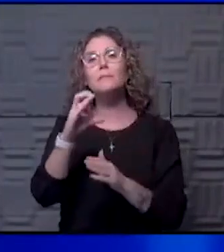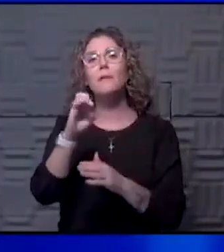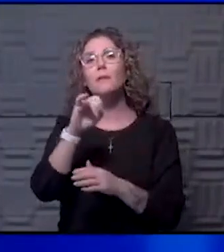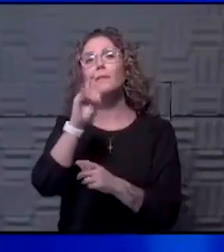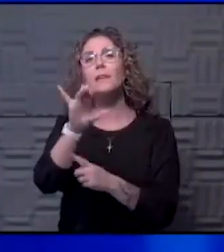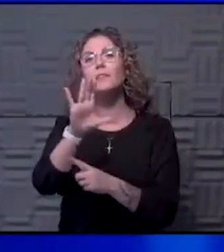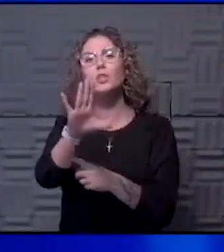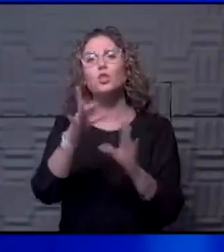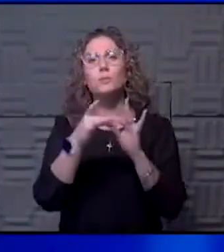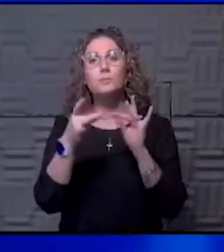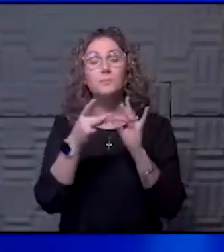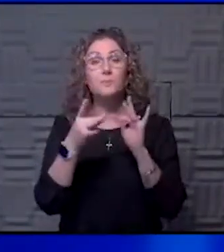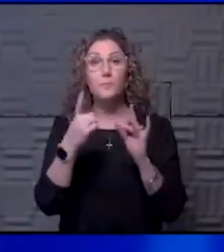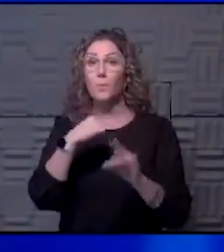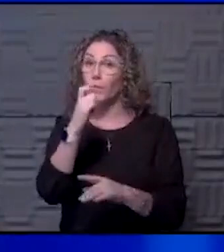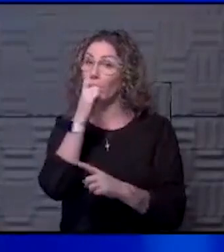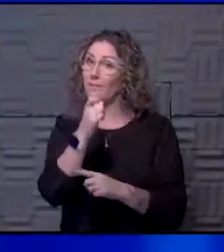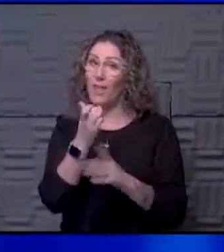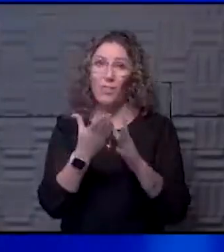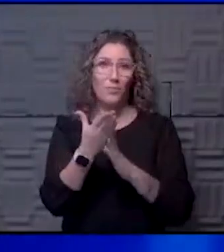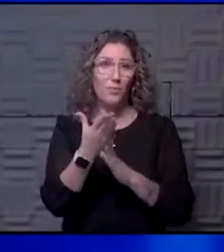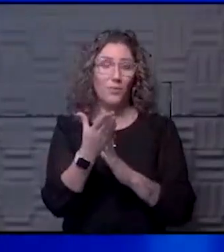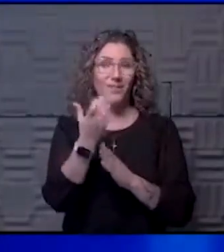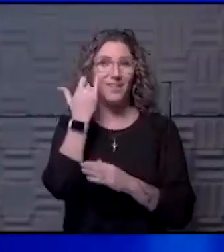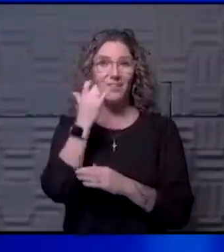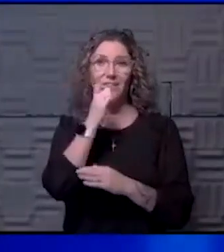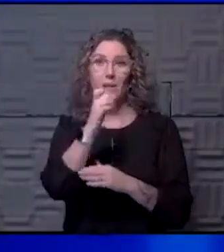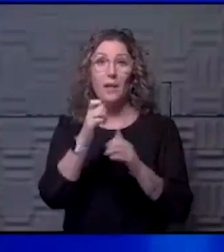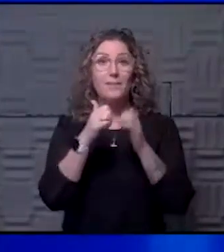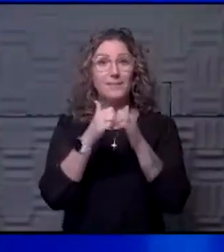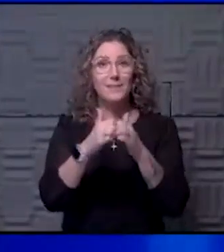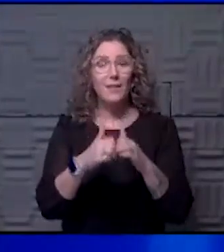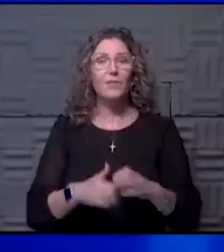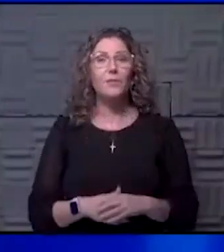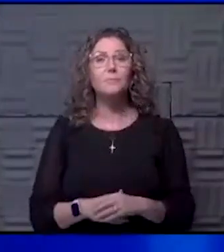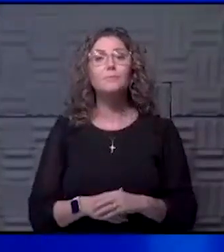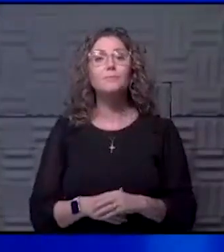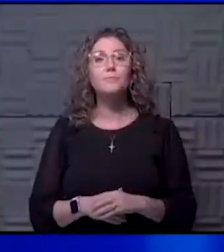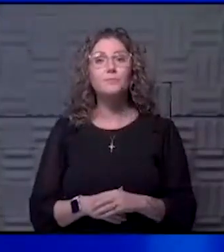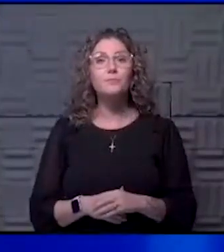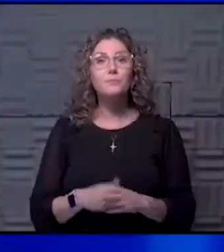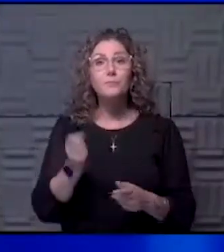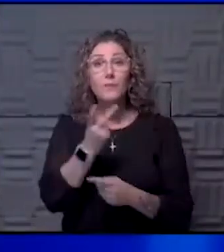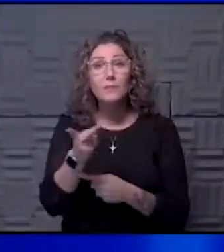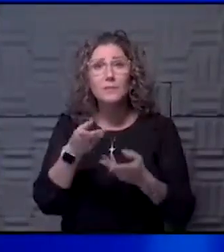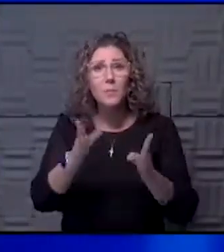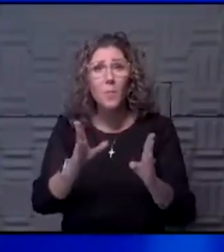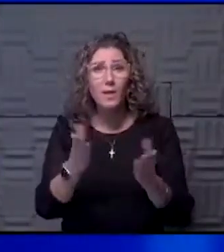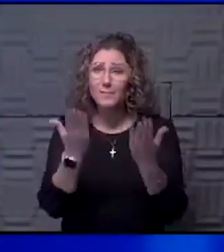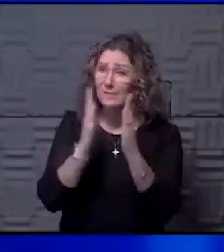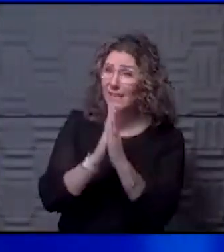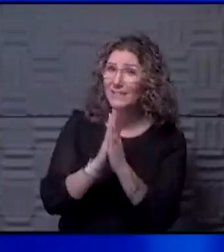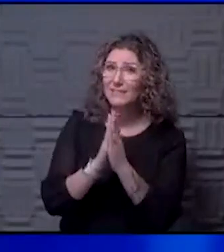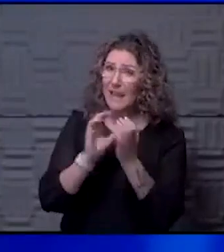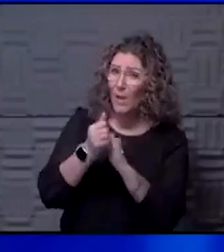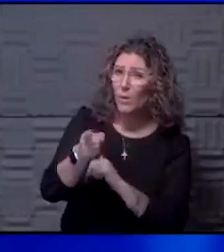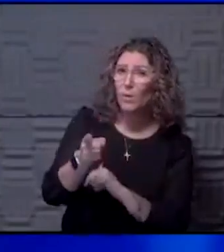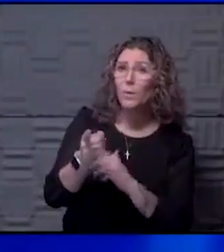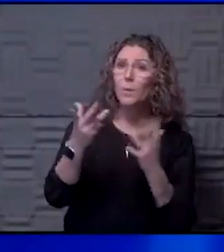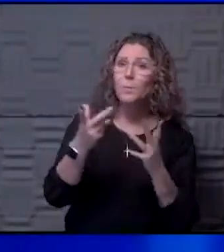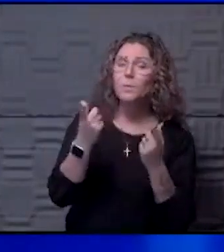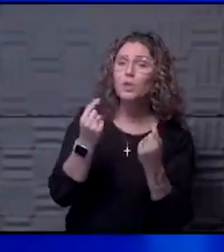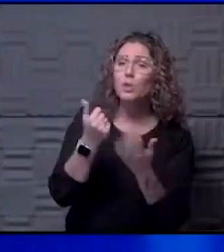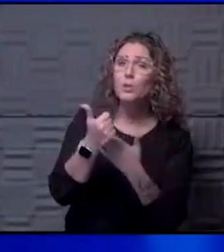commentary that we don't get through this unless we get through it together. And in some ways, that's asking, how you doing? Are you doing okay? What can I do to